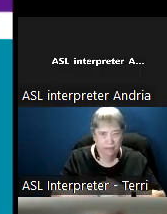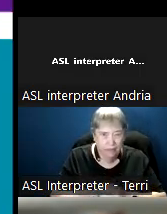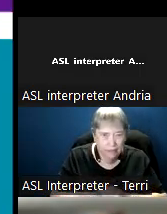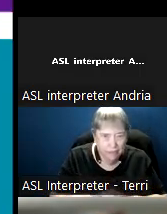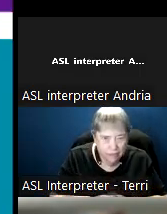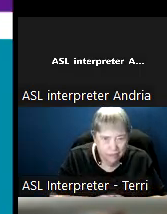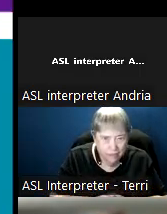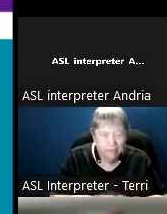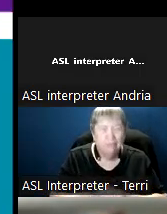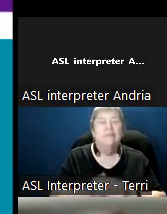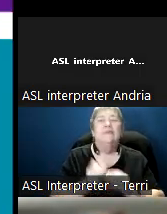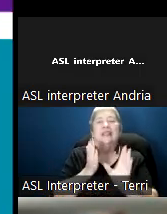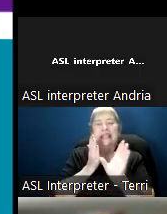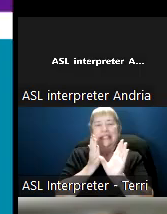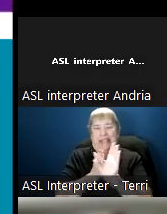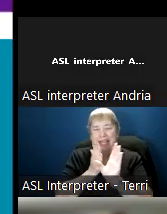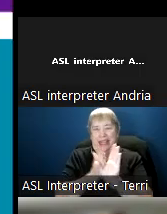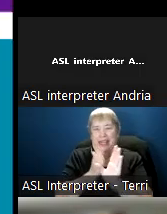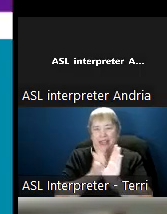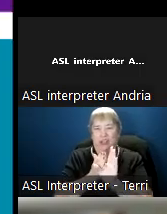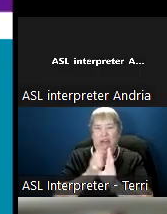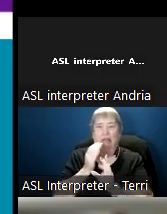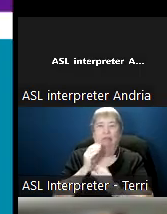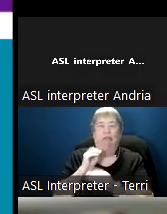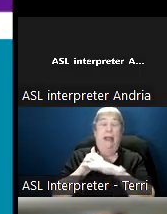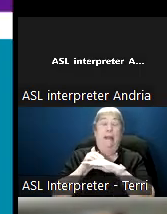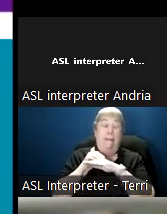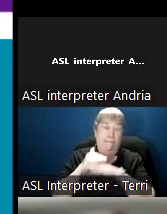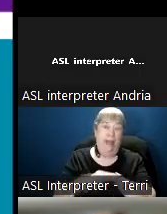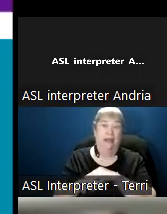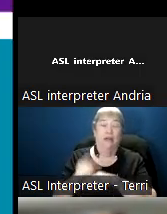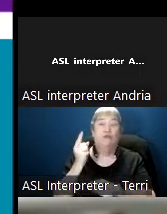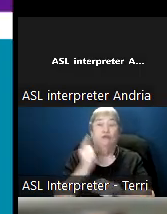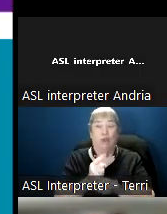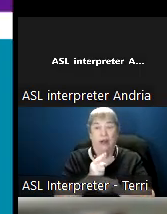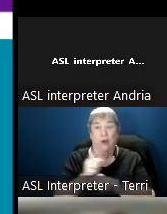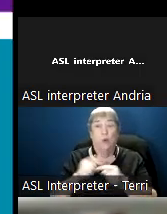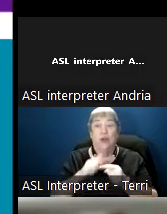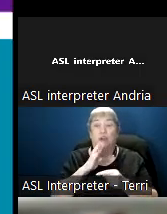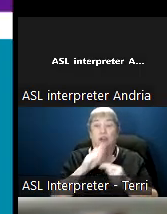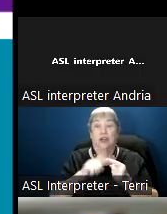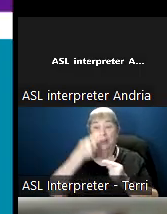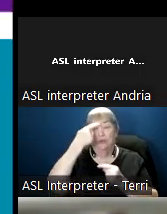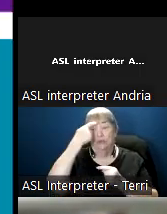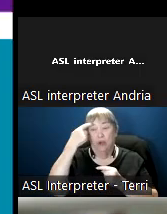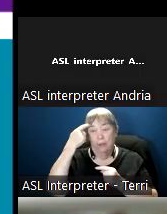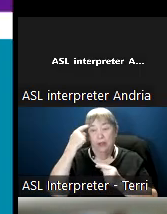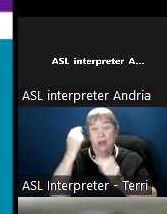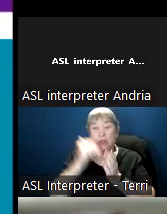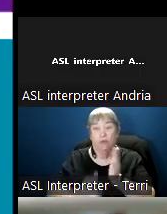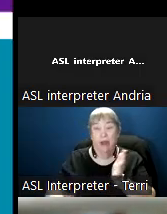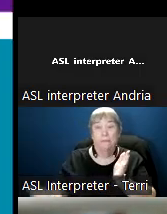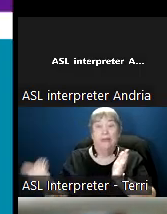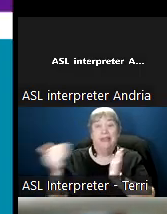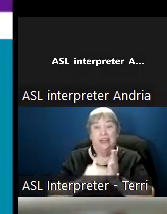Psychological impact. Yep. When you're talking about trauma, that repetition over time. Safety planning can be different. Yes, safety